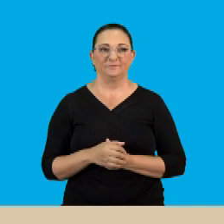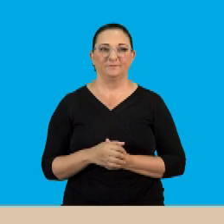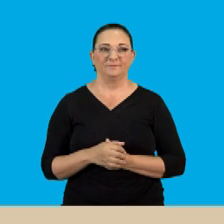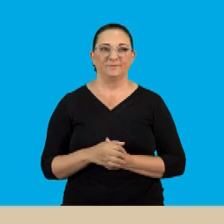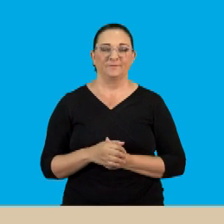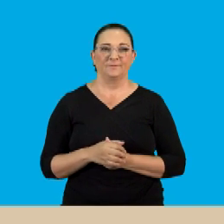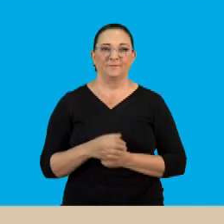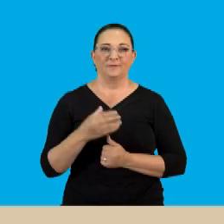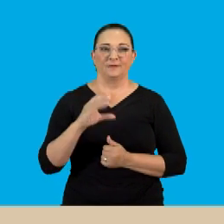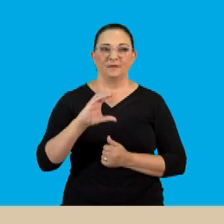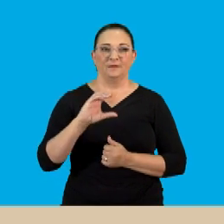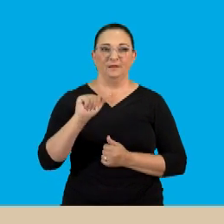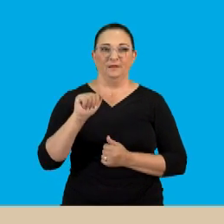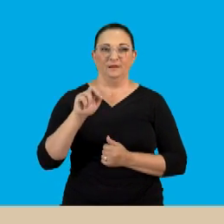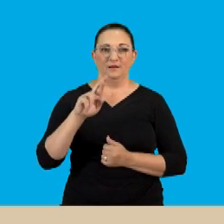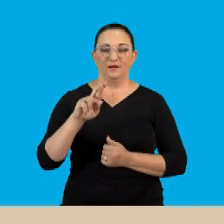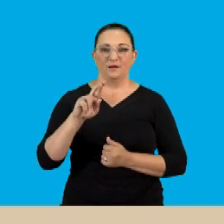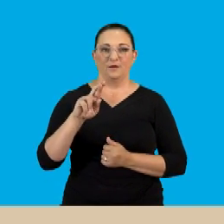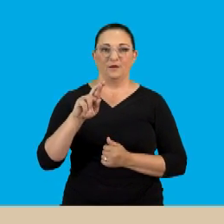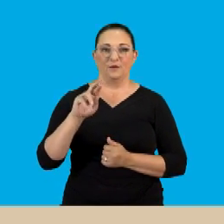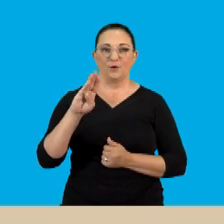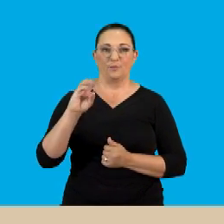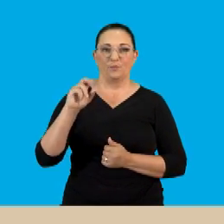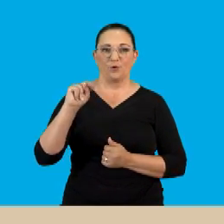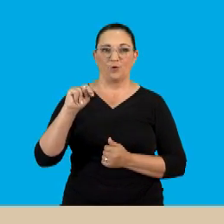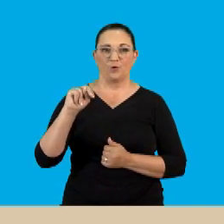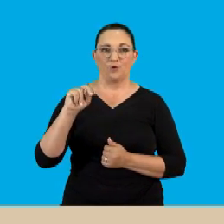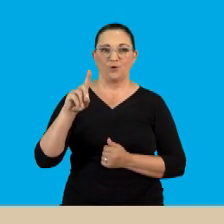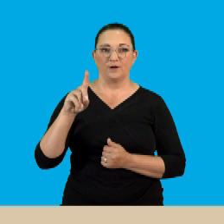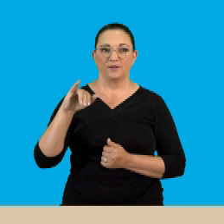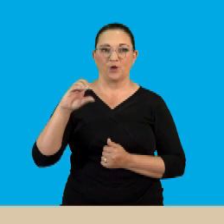atmosphere, we find gases like carbon dioxide.